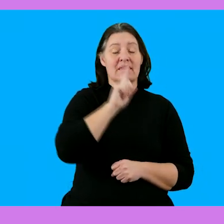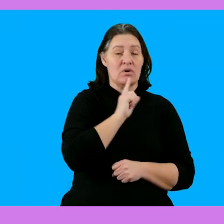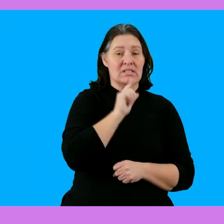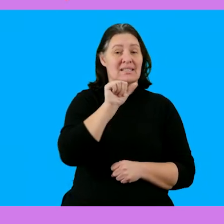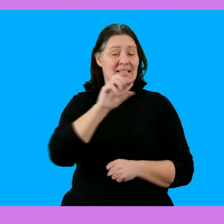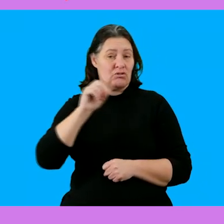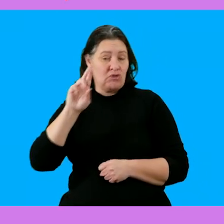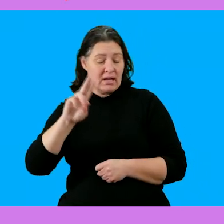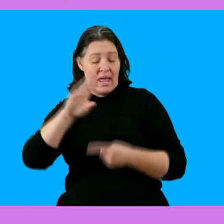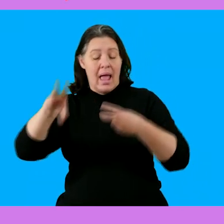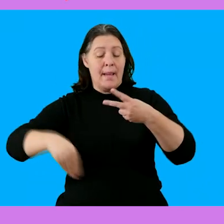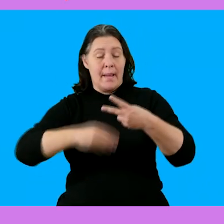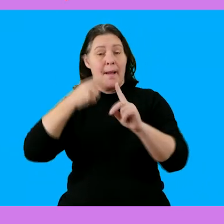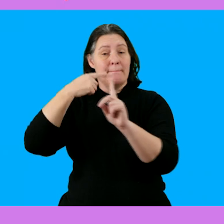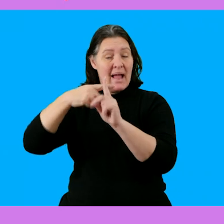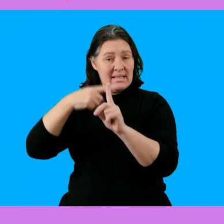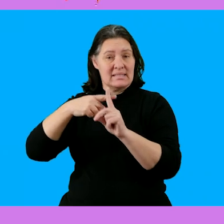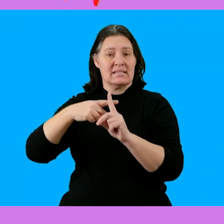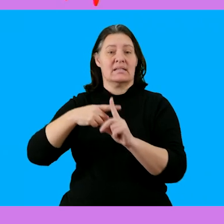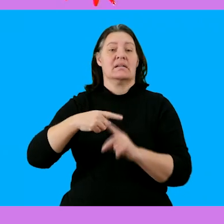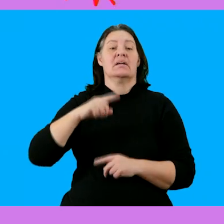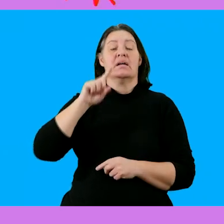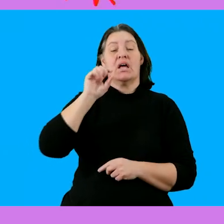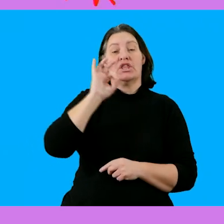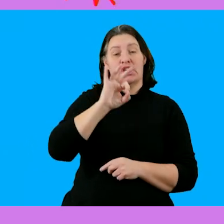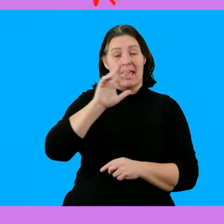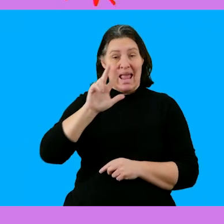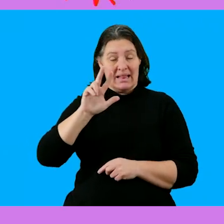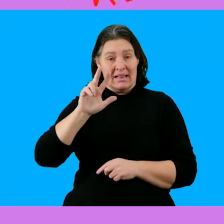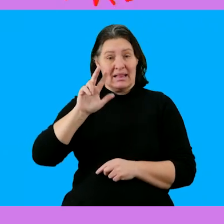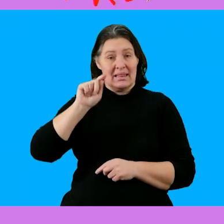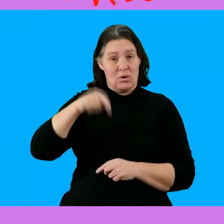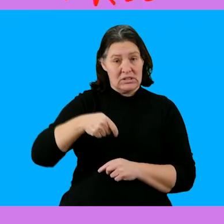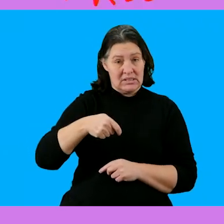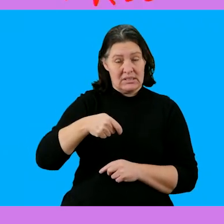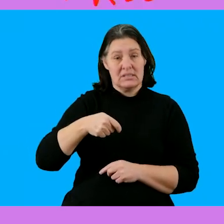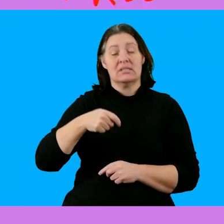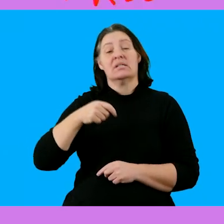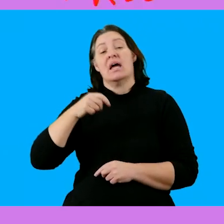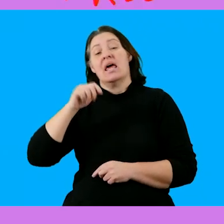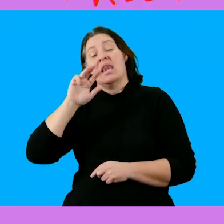183,600 Rand plus the additional income for the coaching of